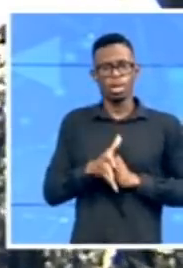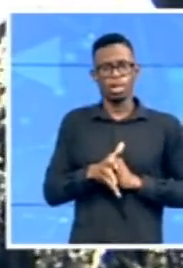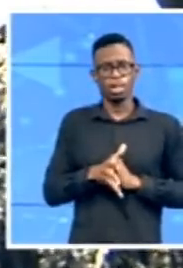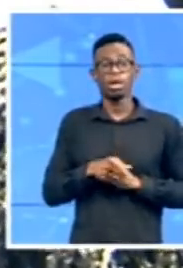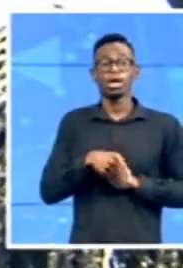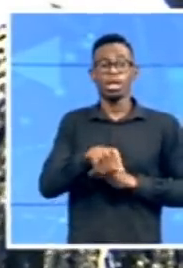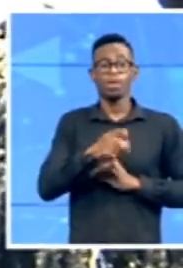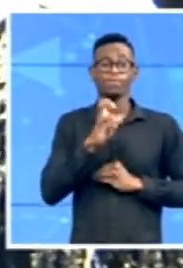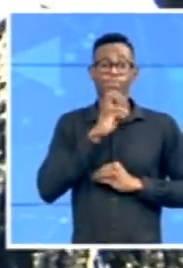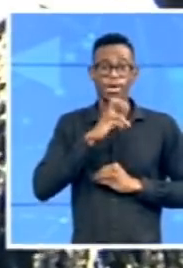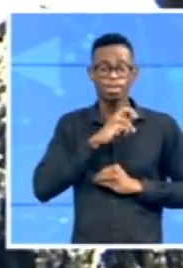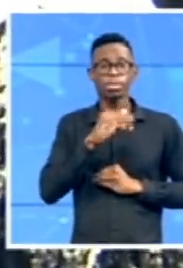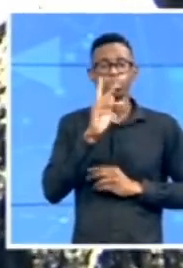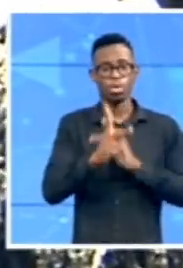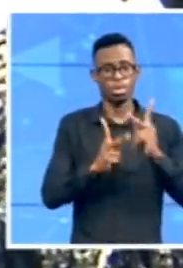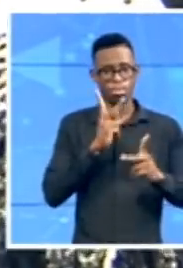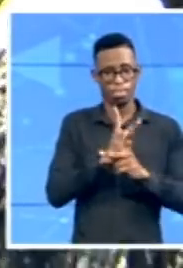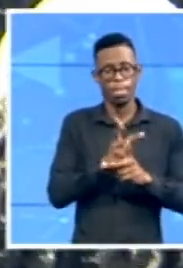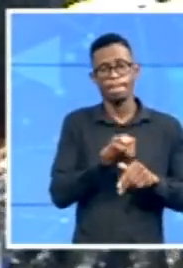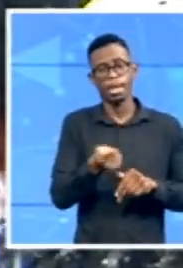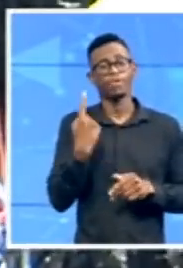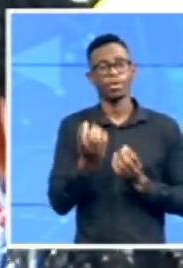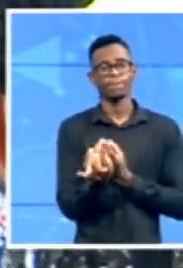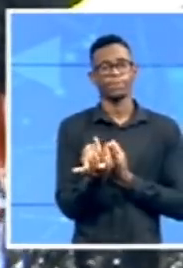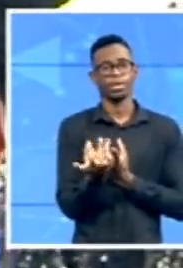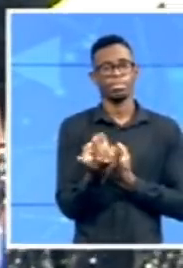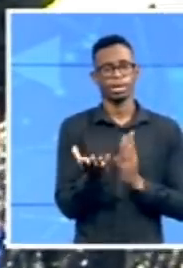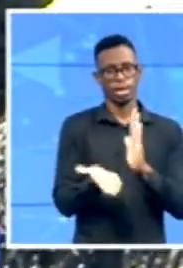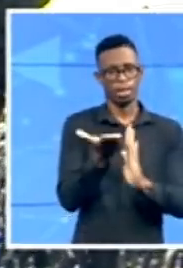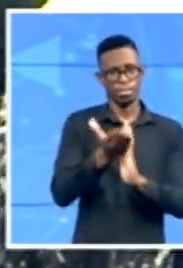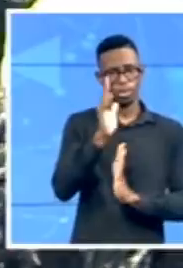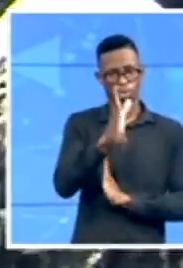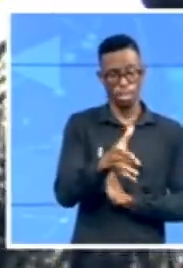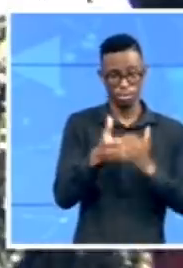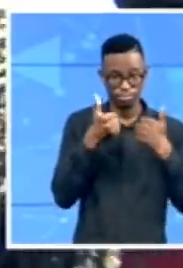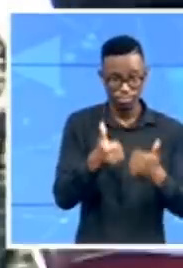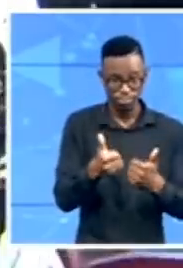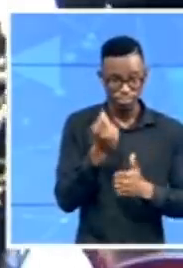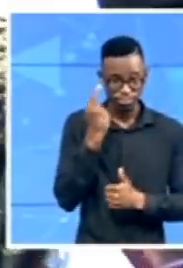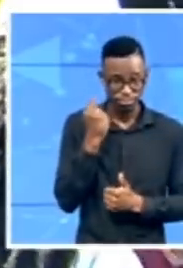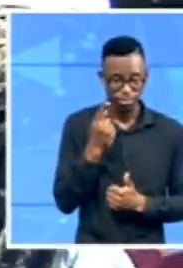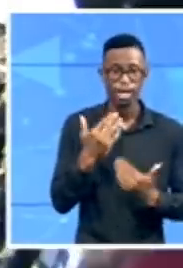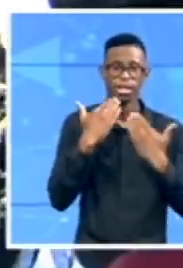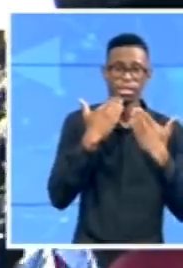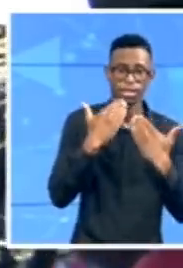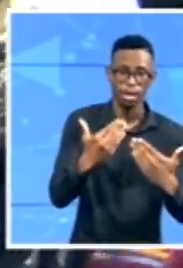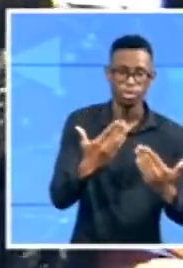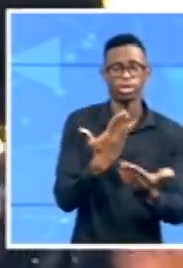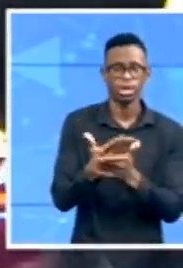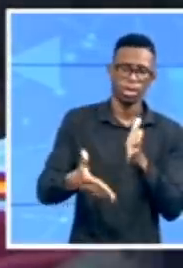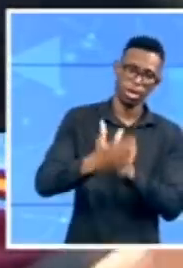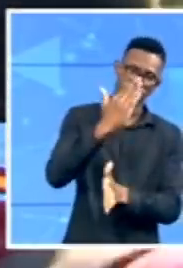you feedback on how far we are. Are we together? Thank you so much. You may leave. How are you, young man?